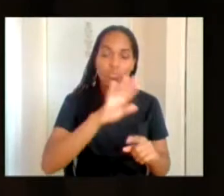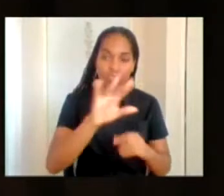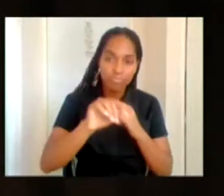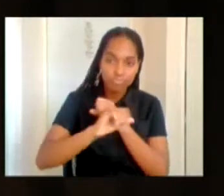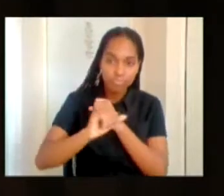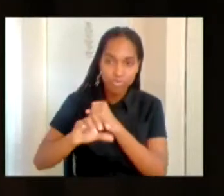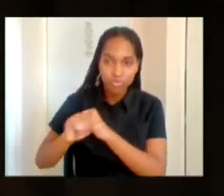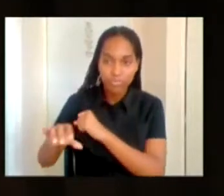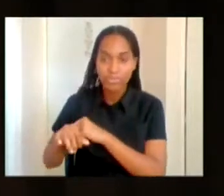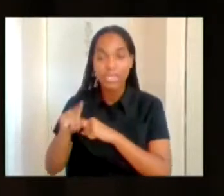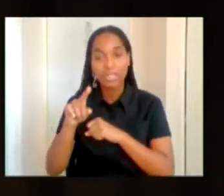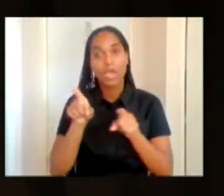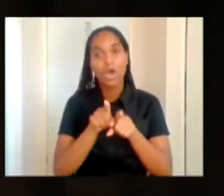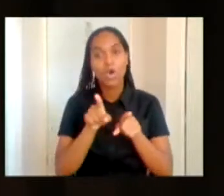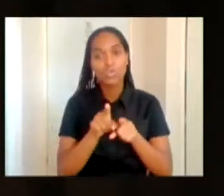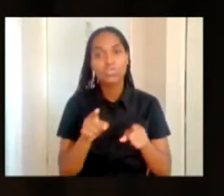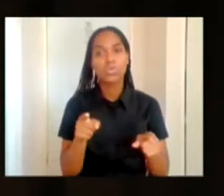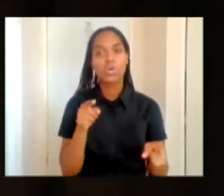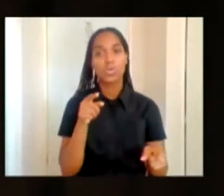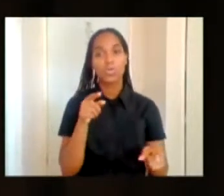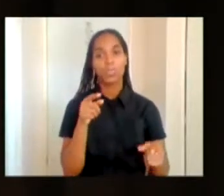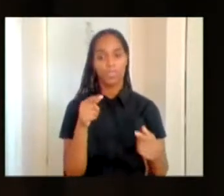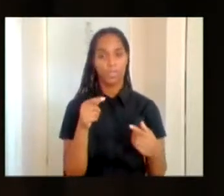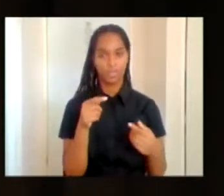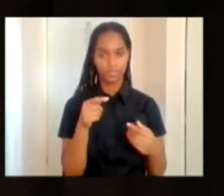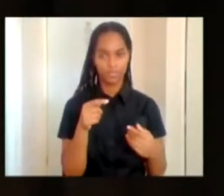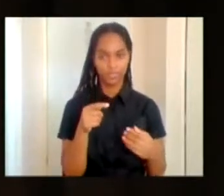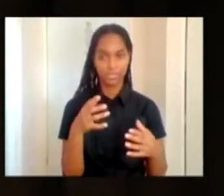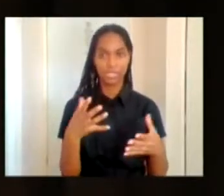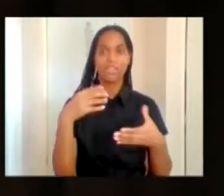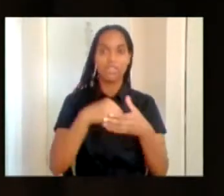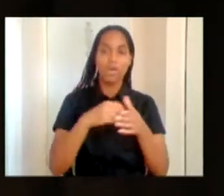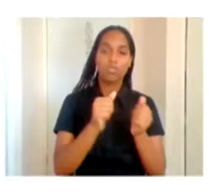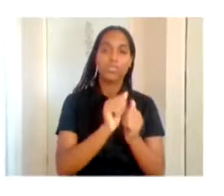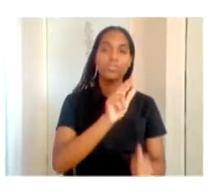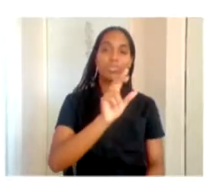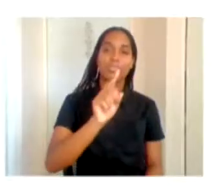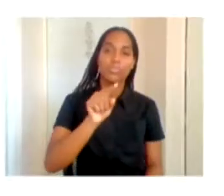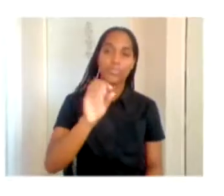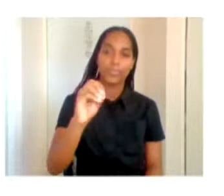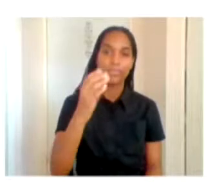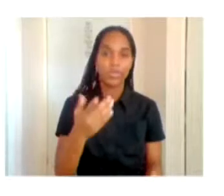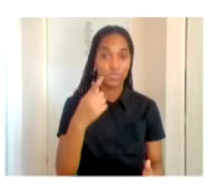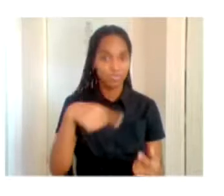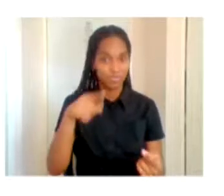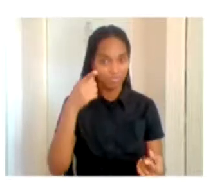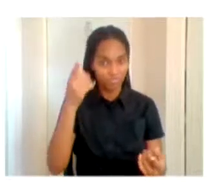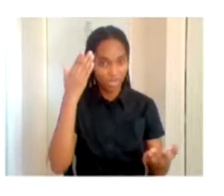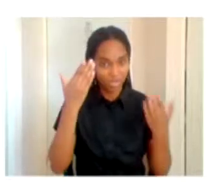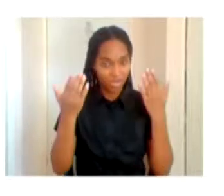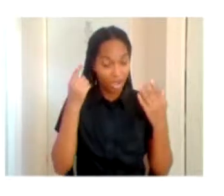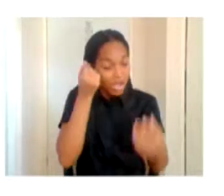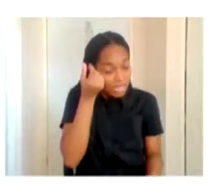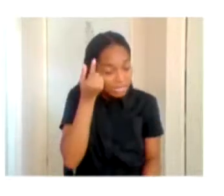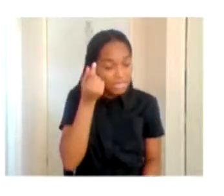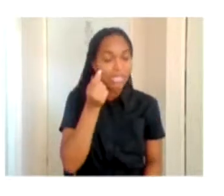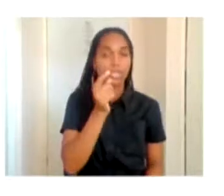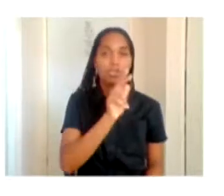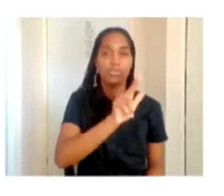that has somehow kind of resulted 3.0. So you may understand that 3.0 is